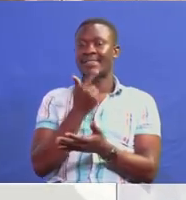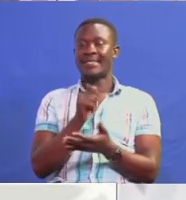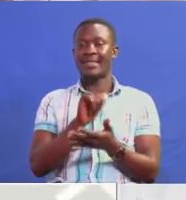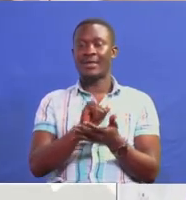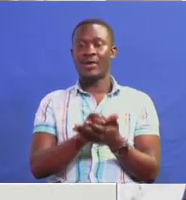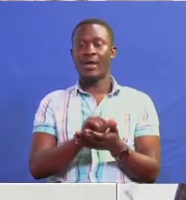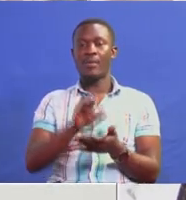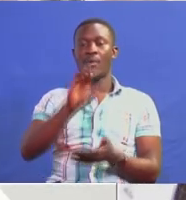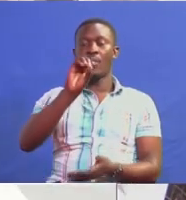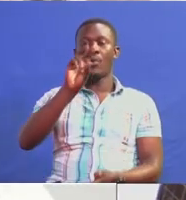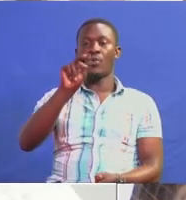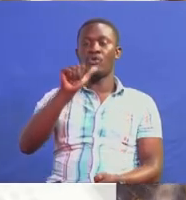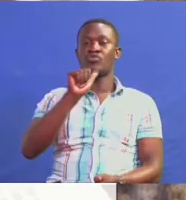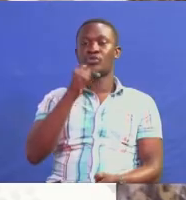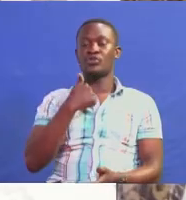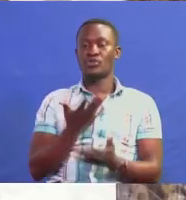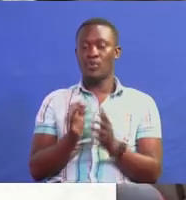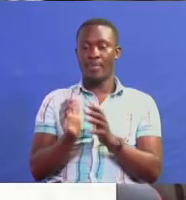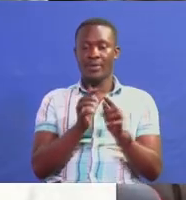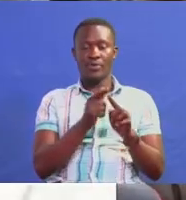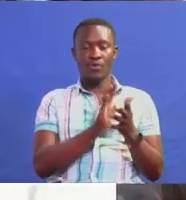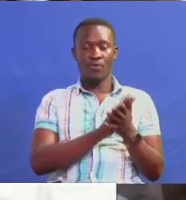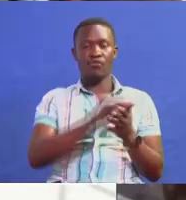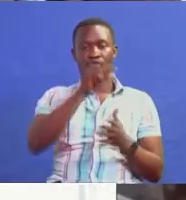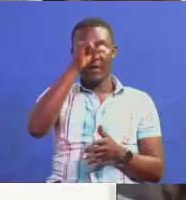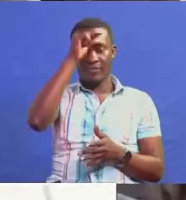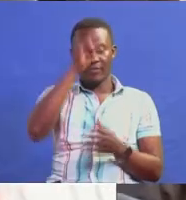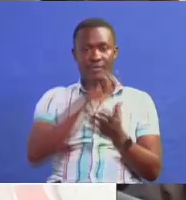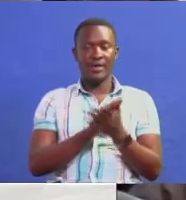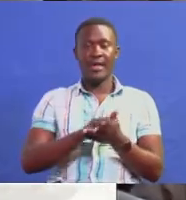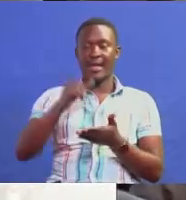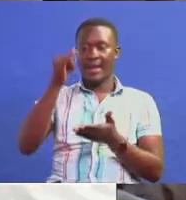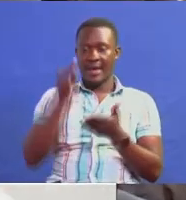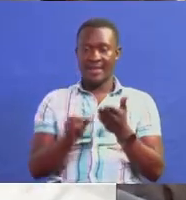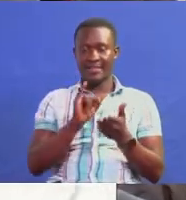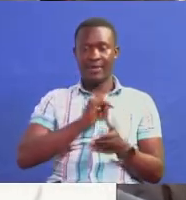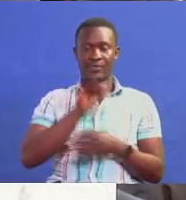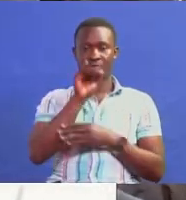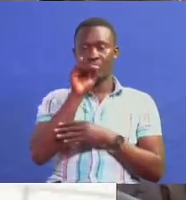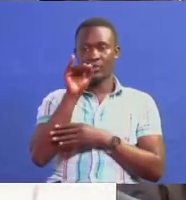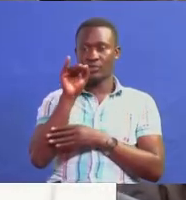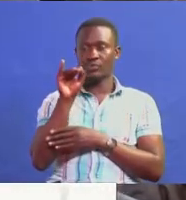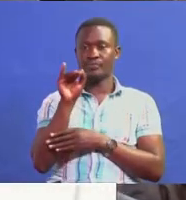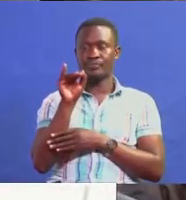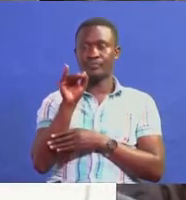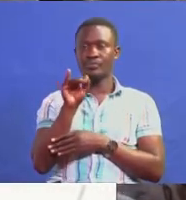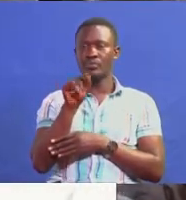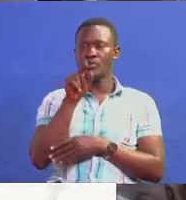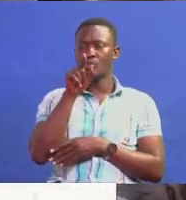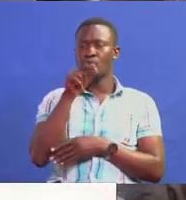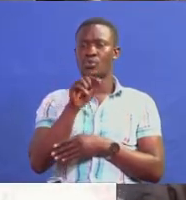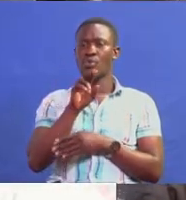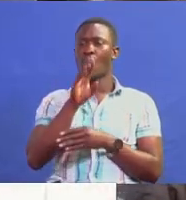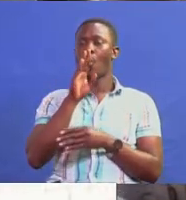that ODM is not part of the government. Mwisho nataka nikuuliza tafadhali. Wewe ukiwa